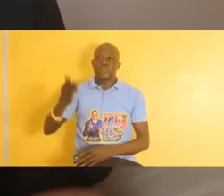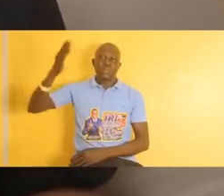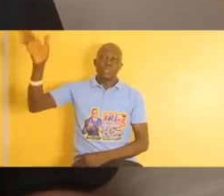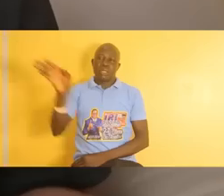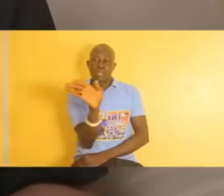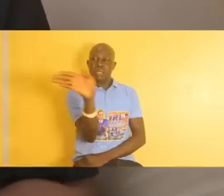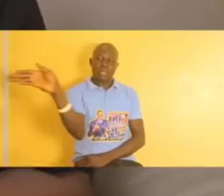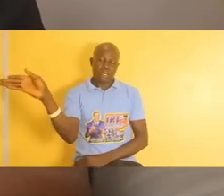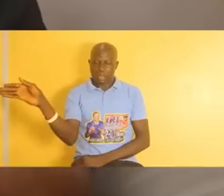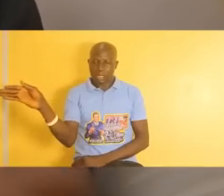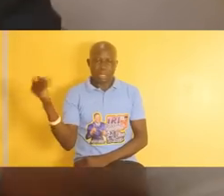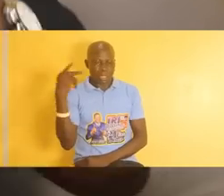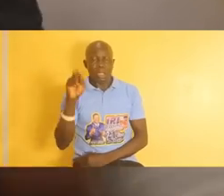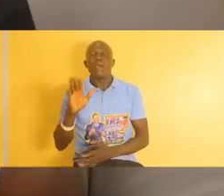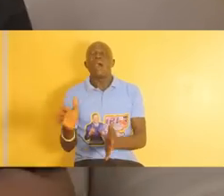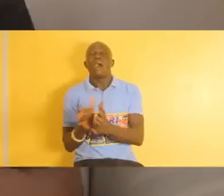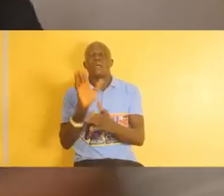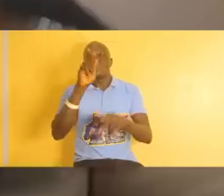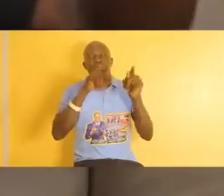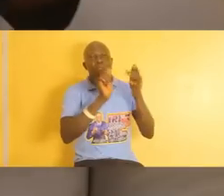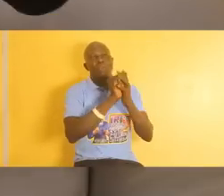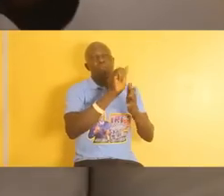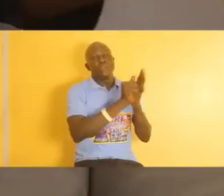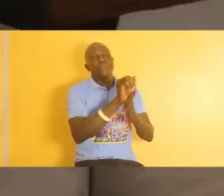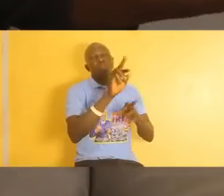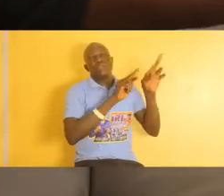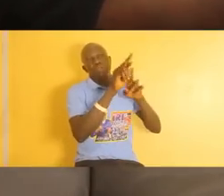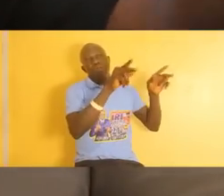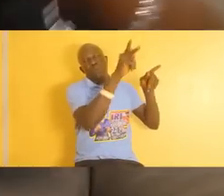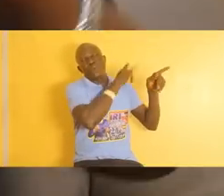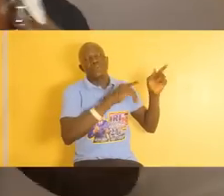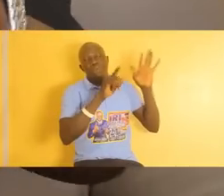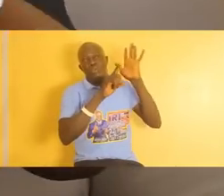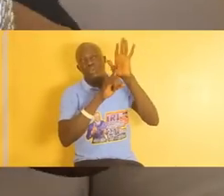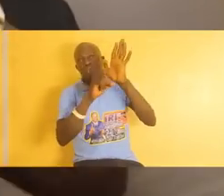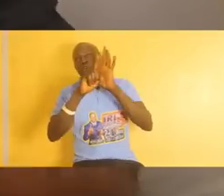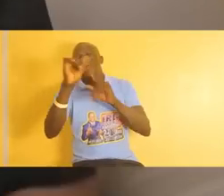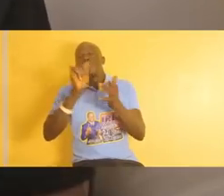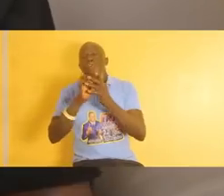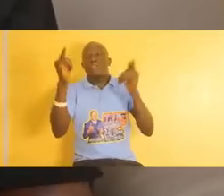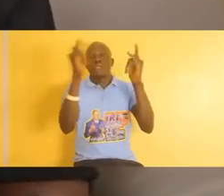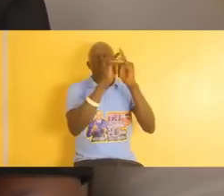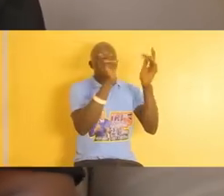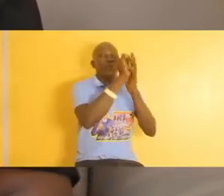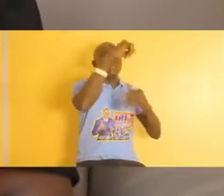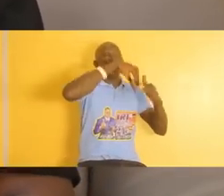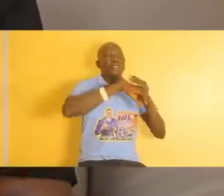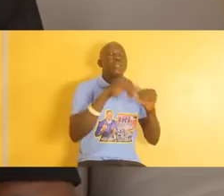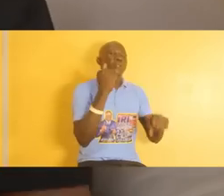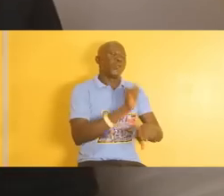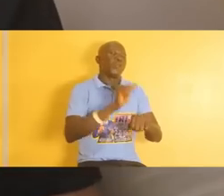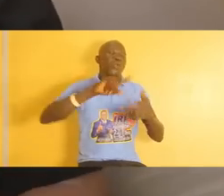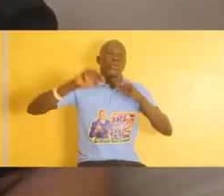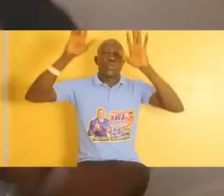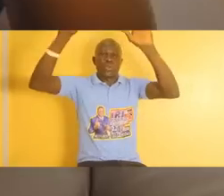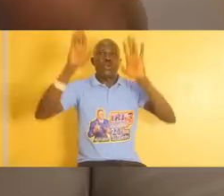Yes, Sibe. Turn to the. What? So, how can you see some people that go to Sibe. They will point there. Only Agbara. It's very powerful. You see